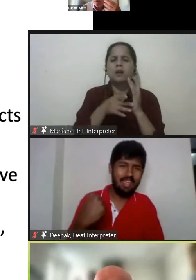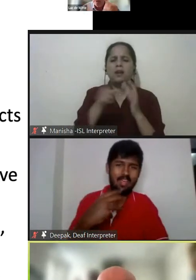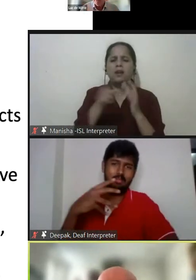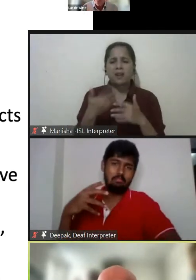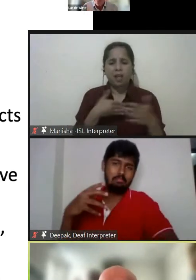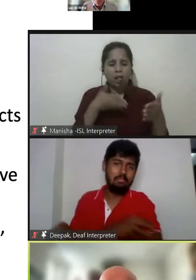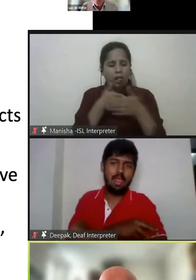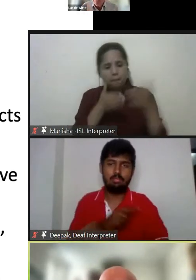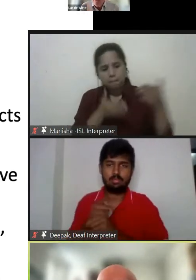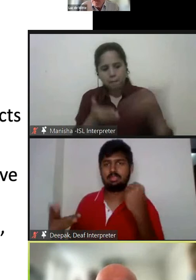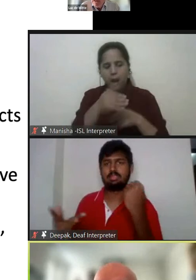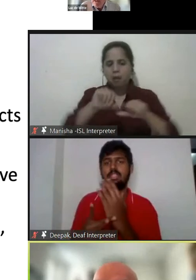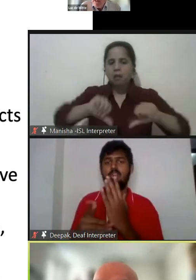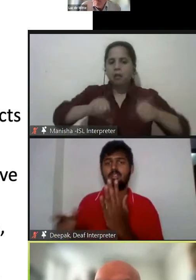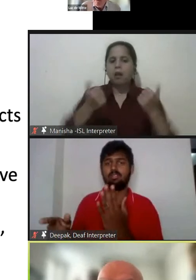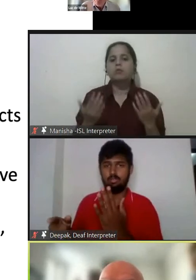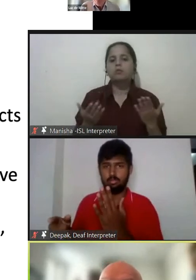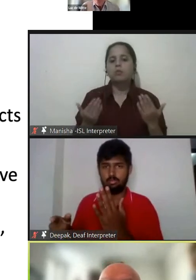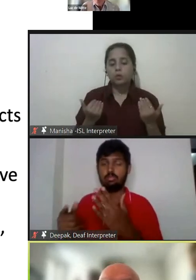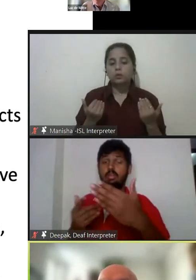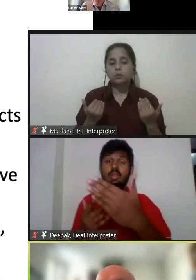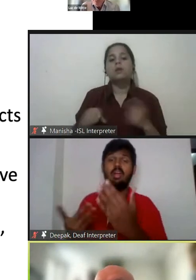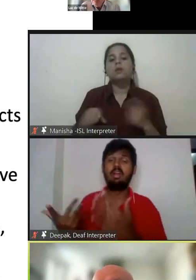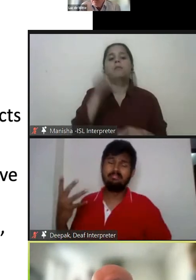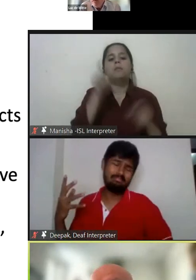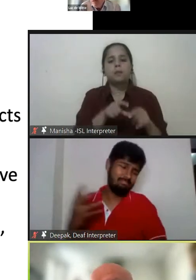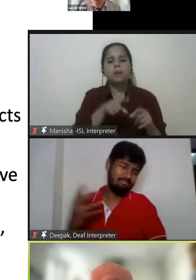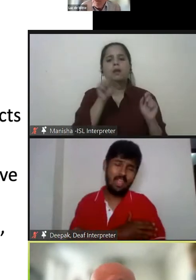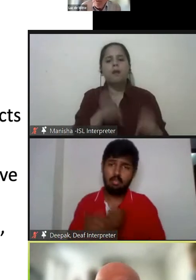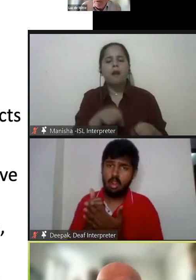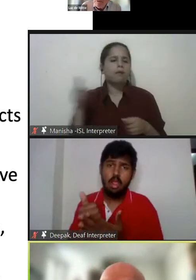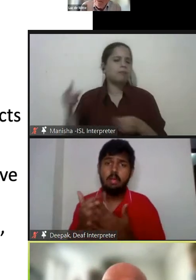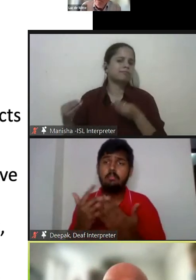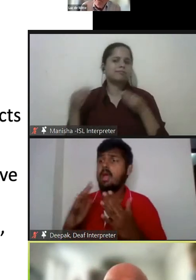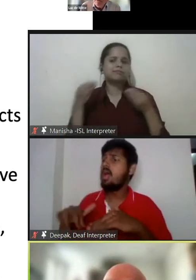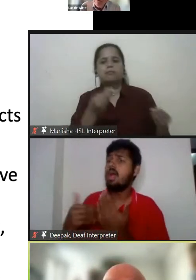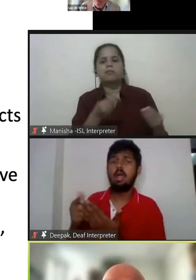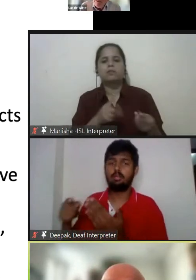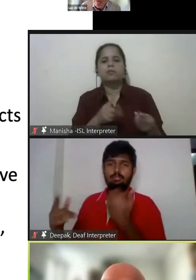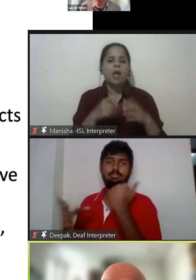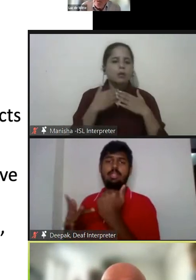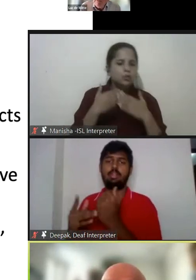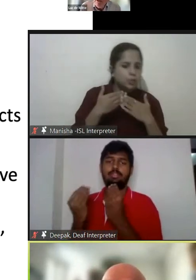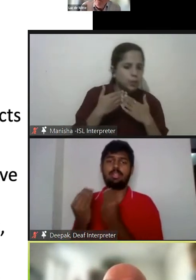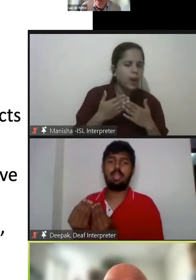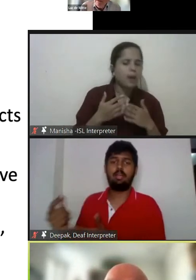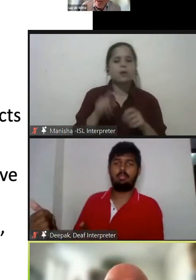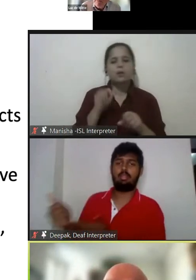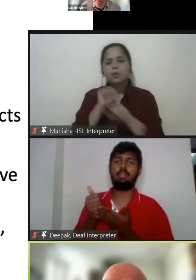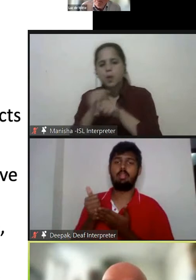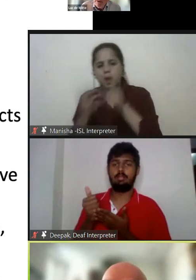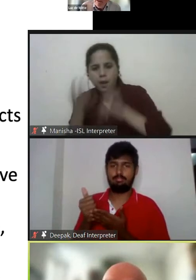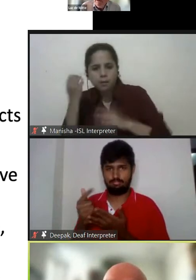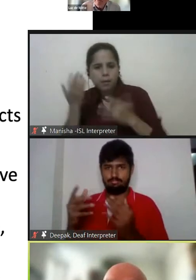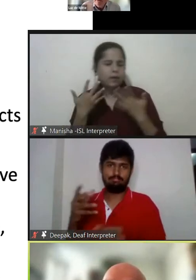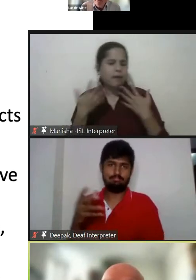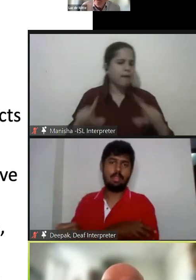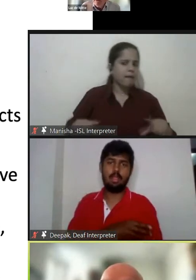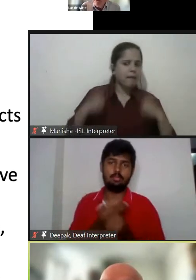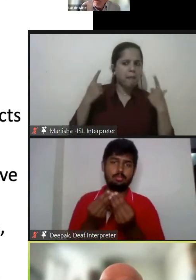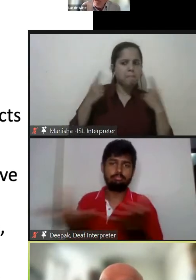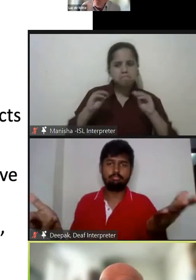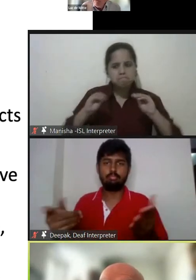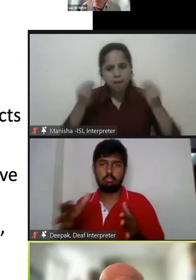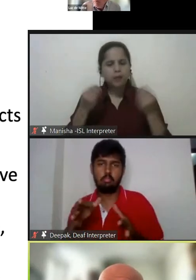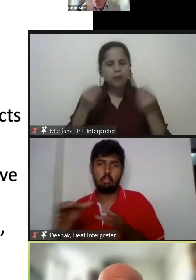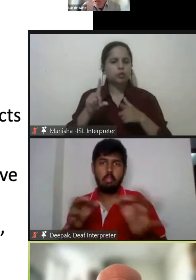and disability, and because it can enable people to go to education, to find work, to live an independent life, to make a living.